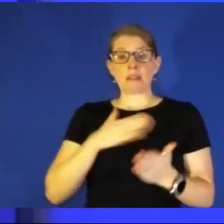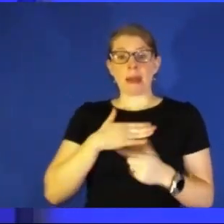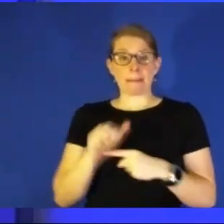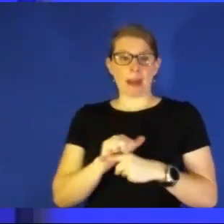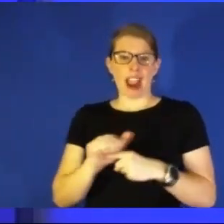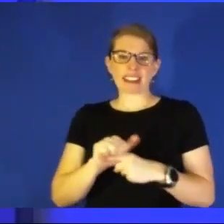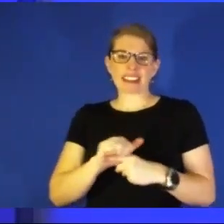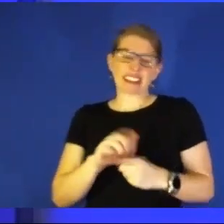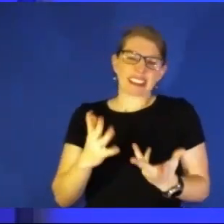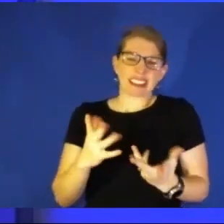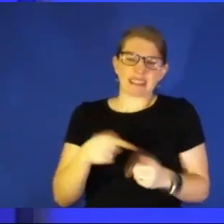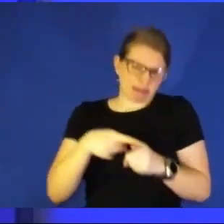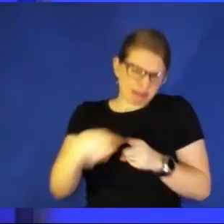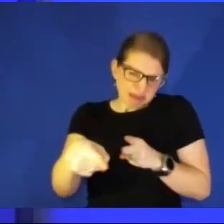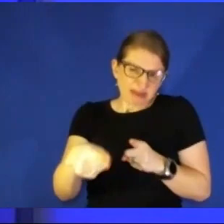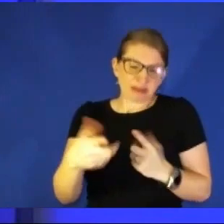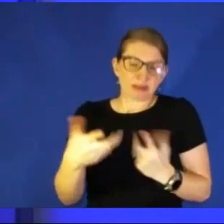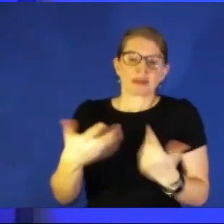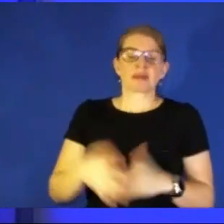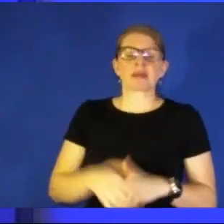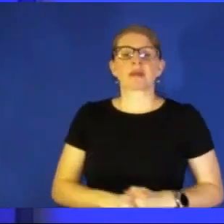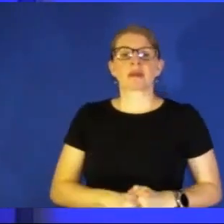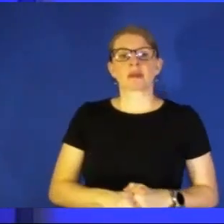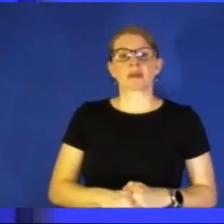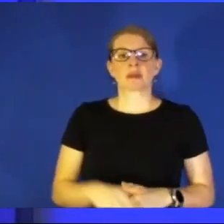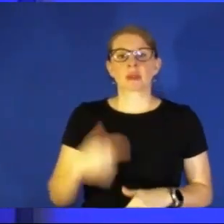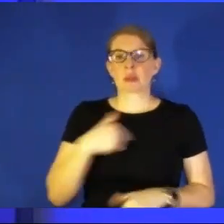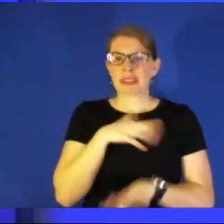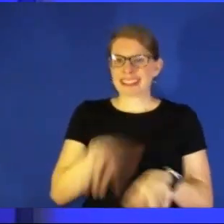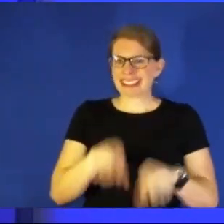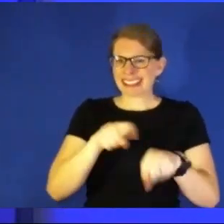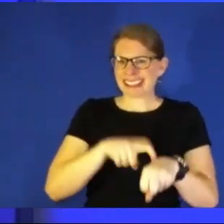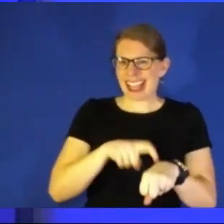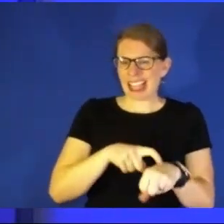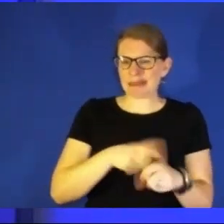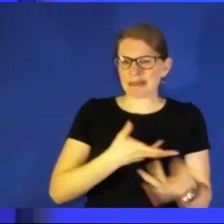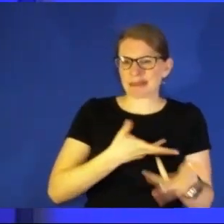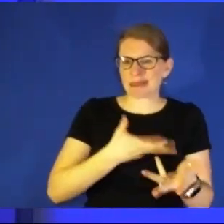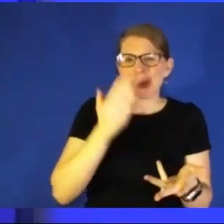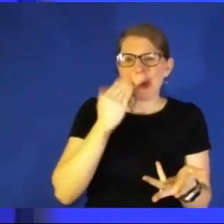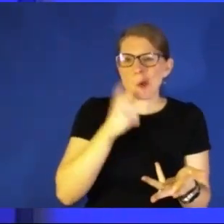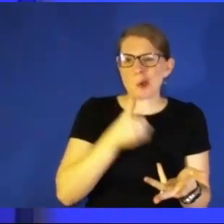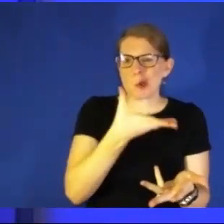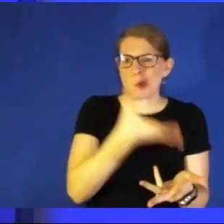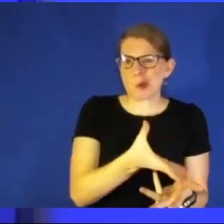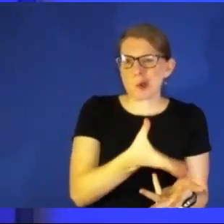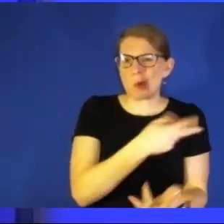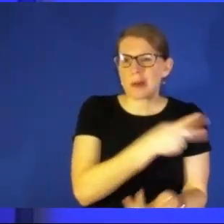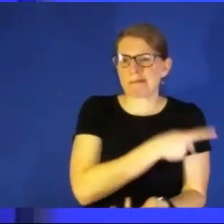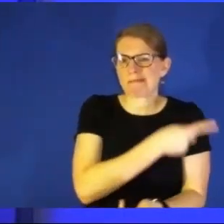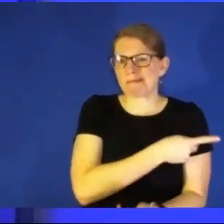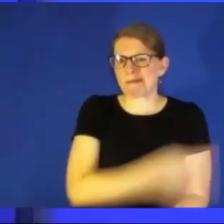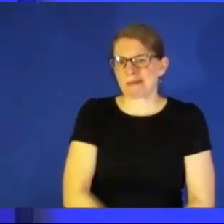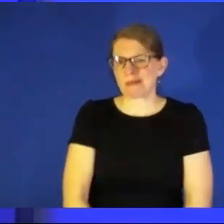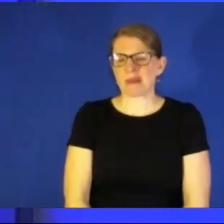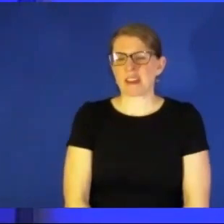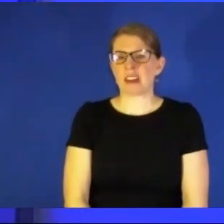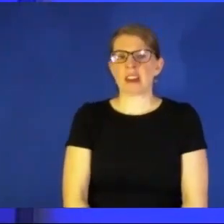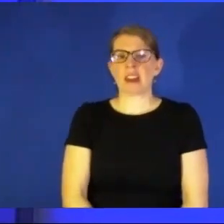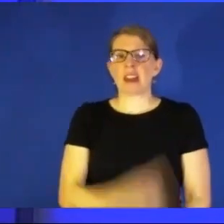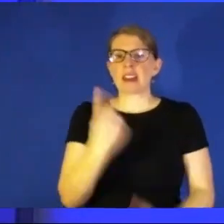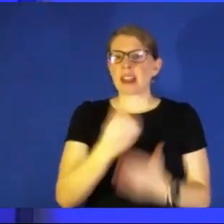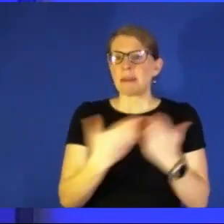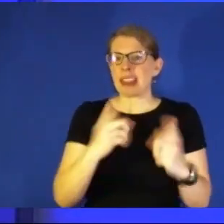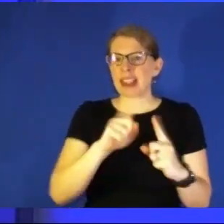our practices, is we take time to get to know our patients, something about who they are.